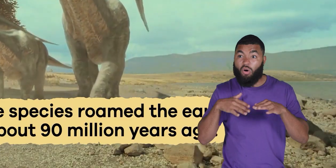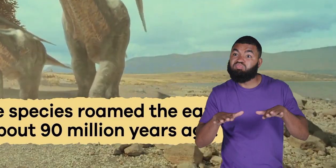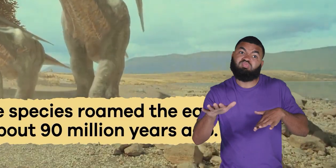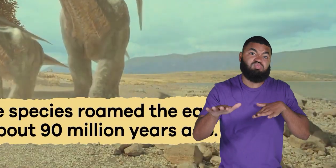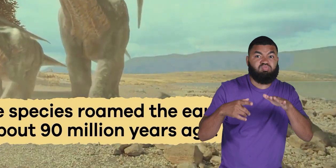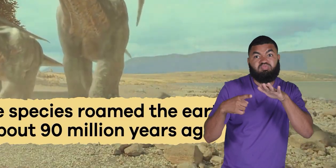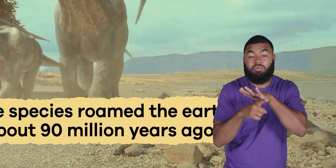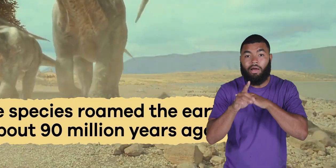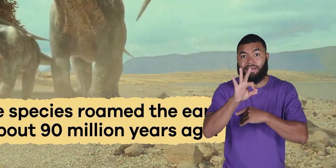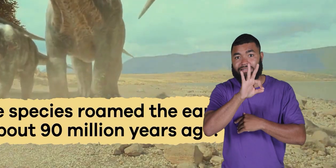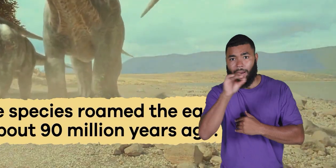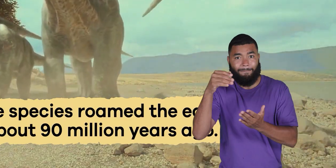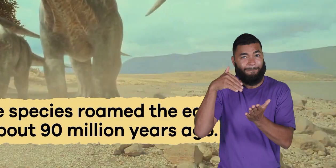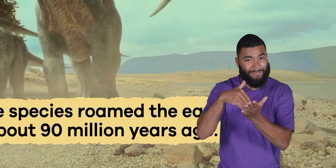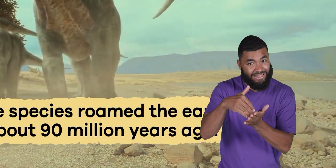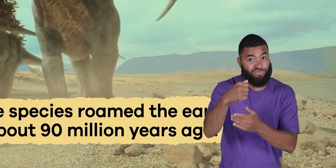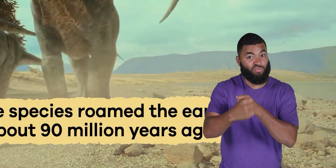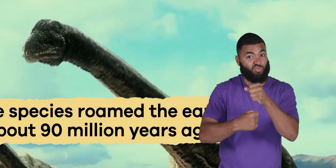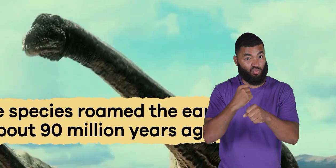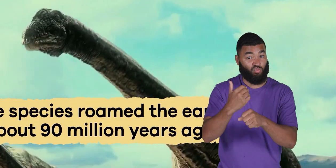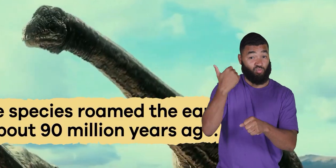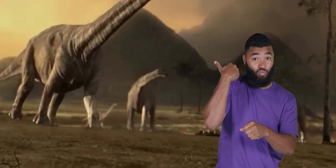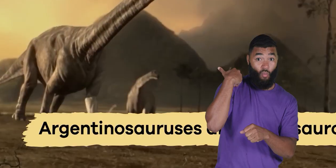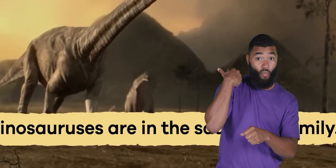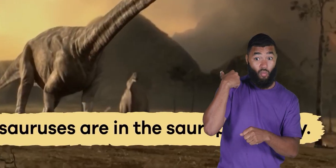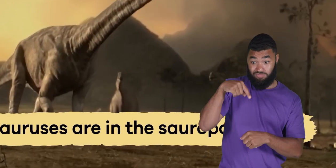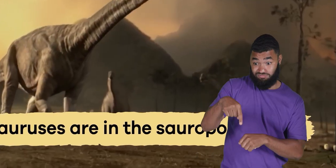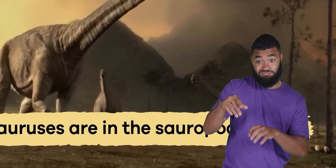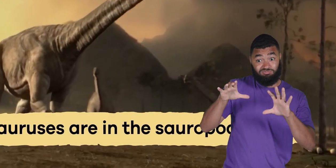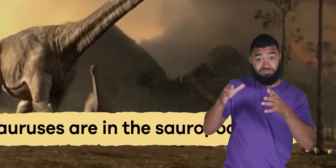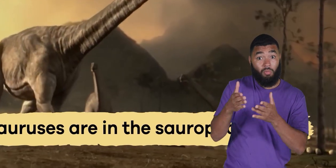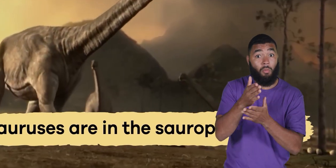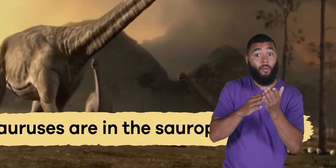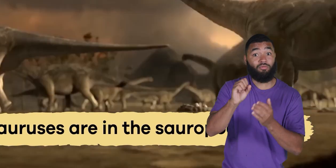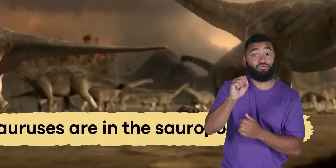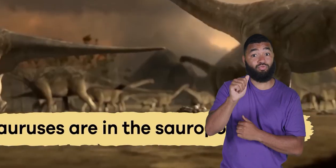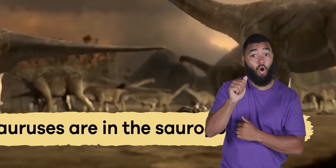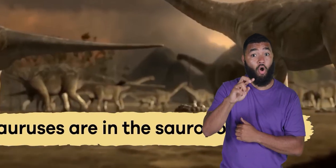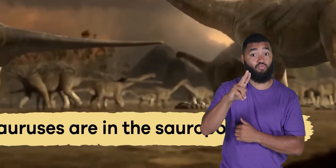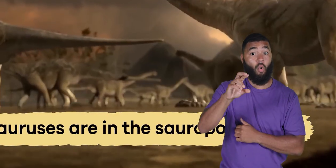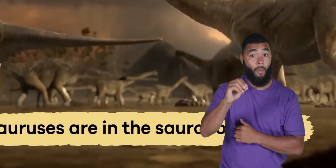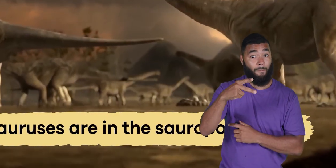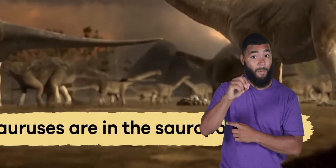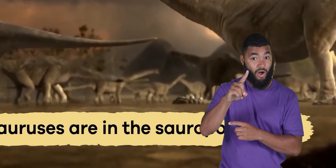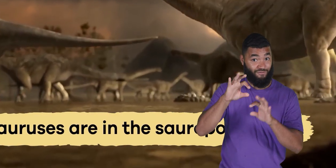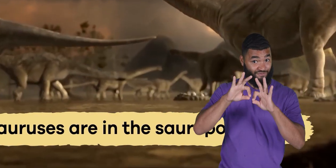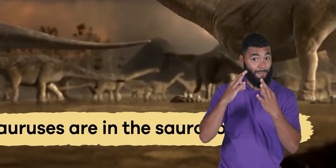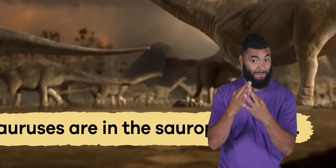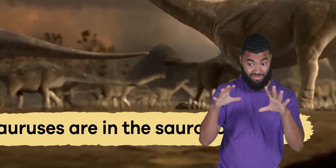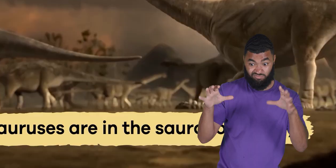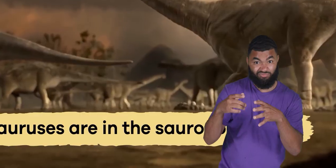roamed the Earth about 90 million years ago. Argentinosauruses are in the sauropod family,